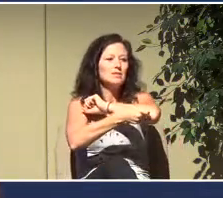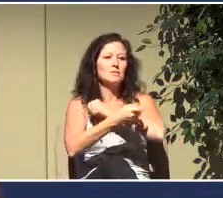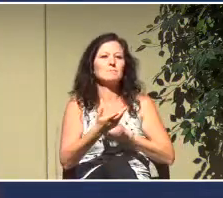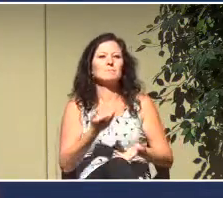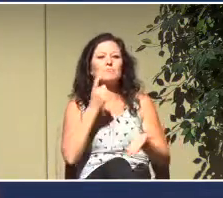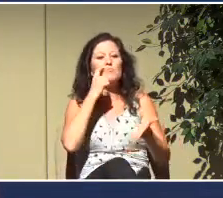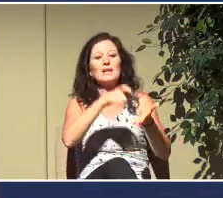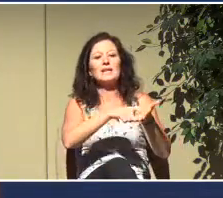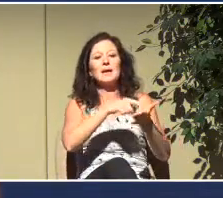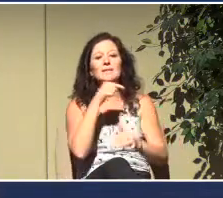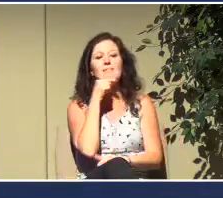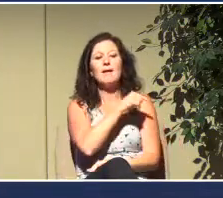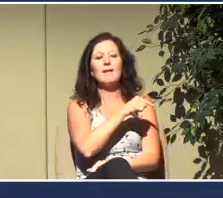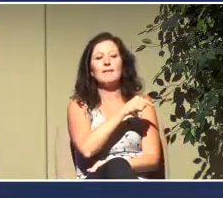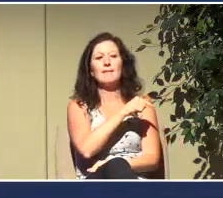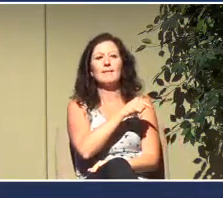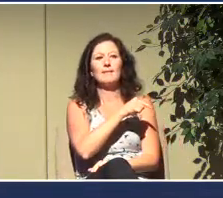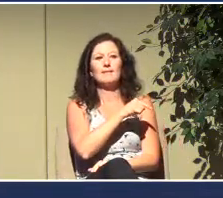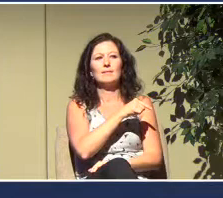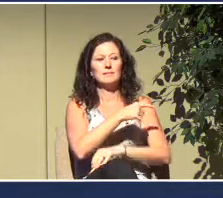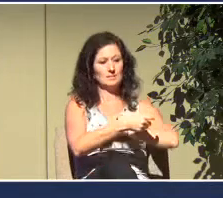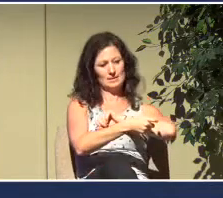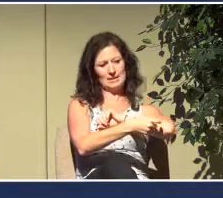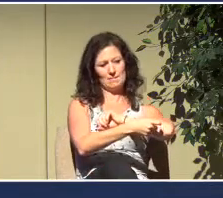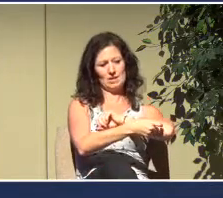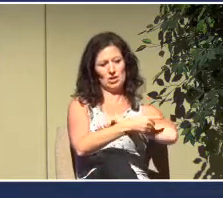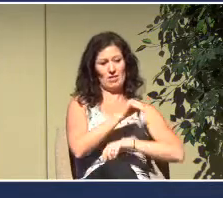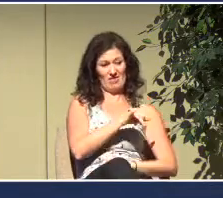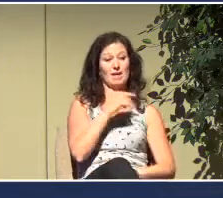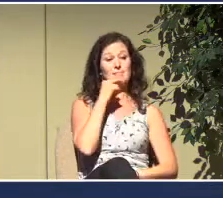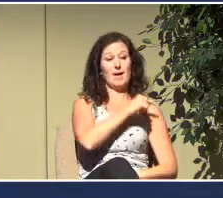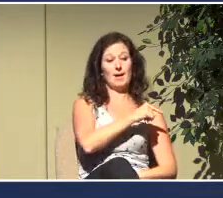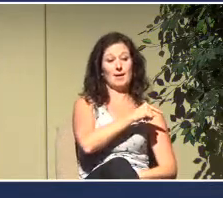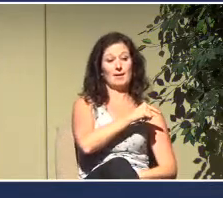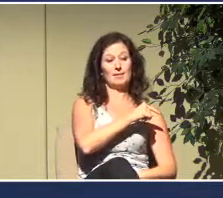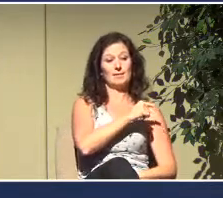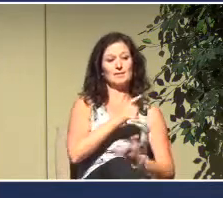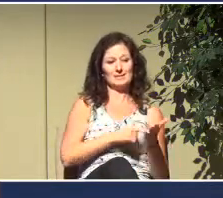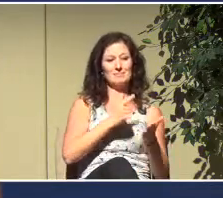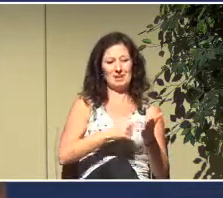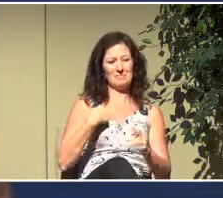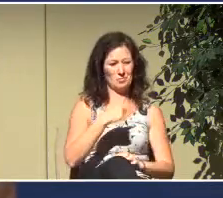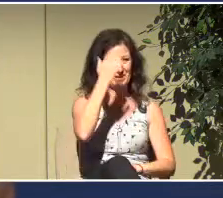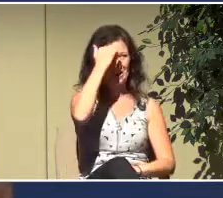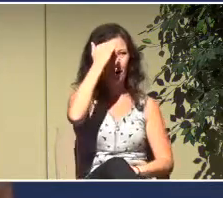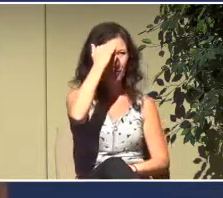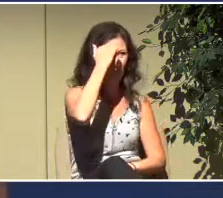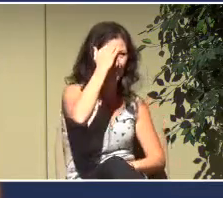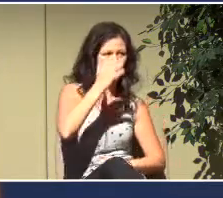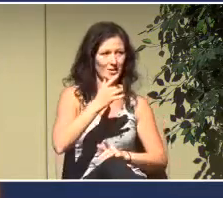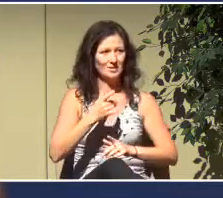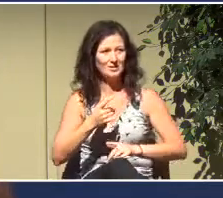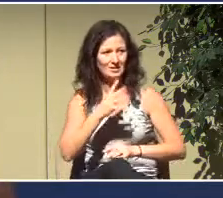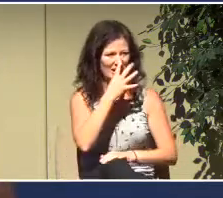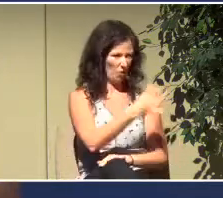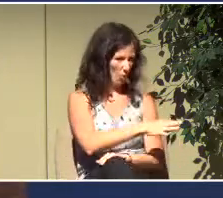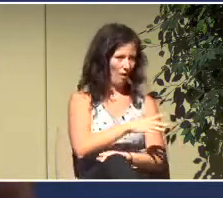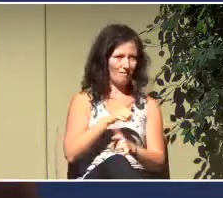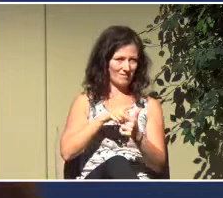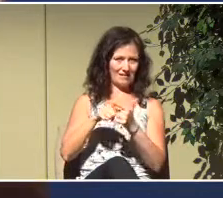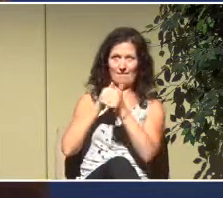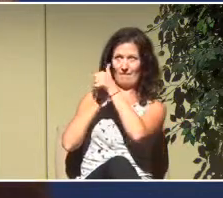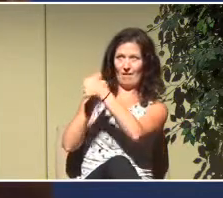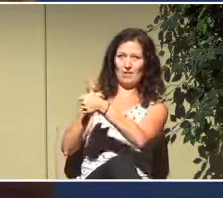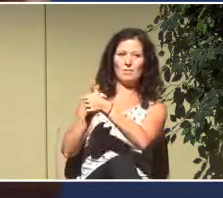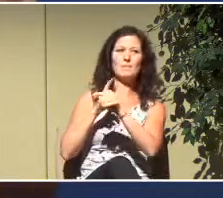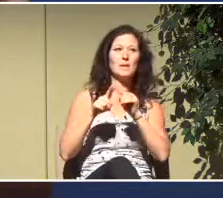the lie for what it is, the temptation as a lie. But when we give in, it's because we believe